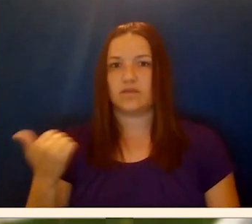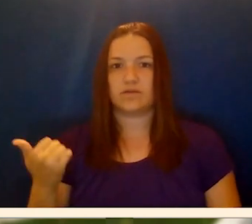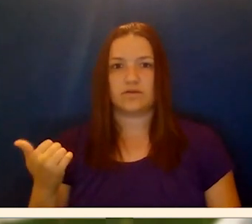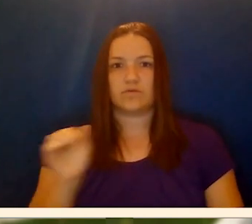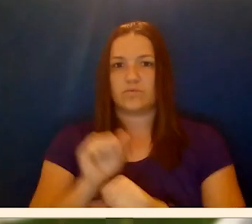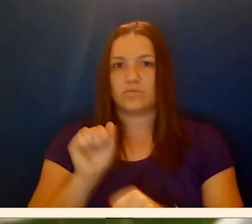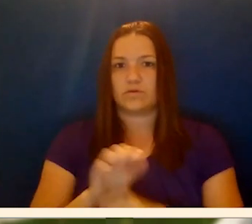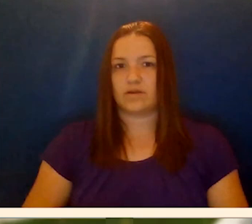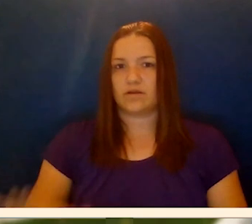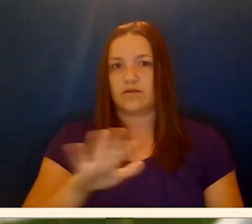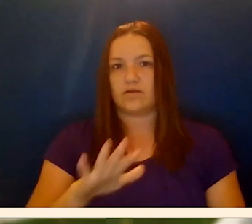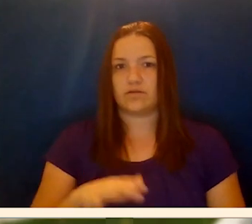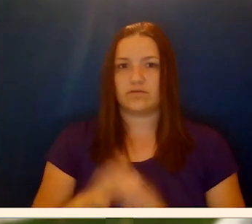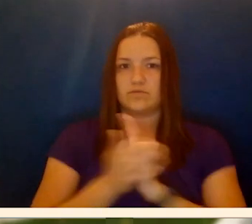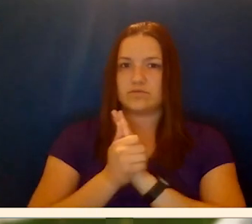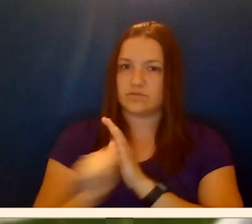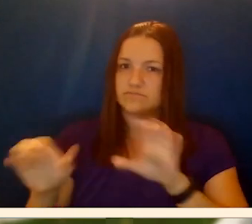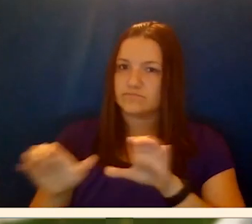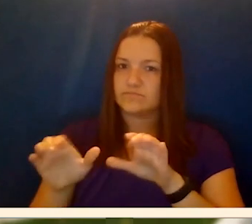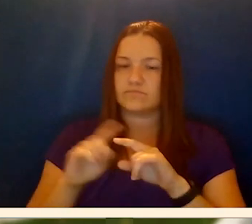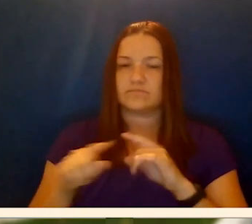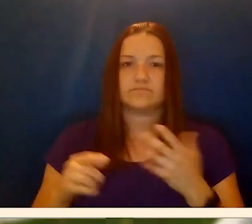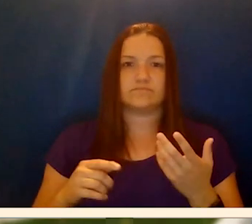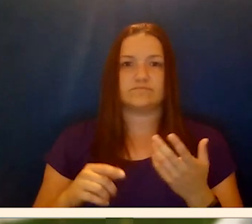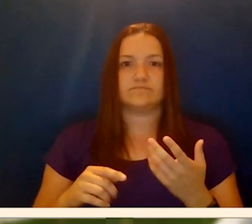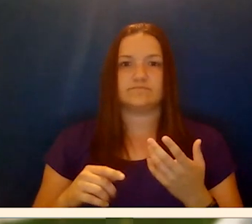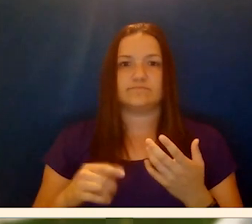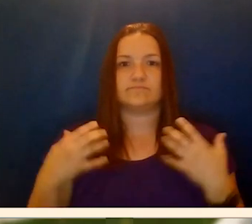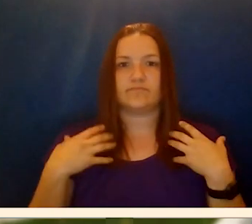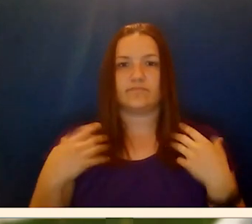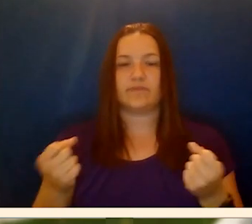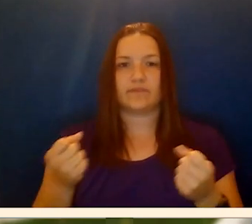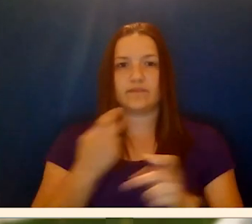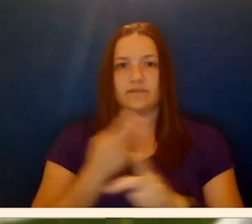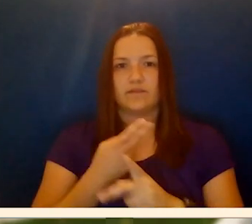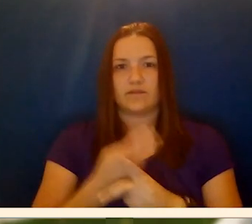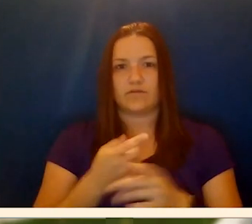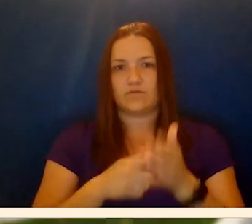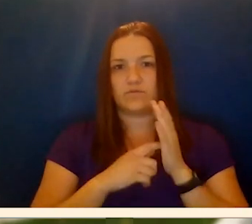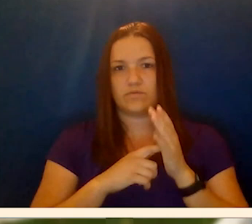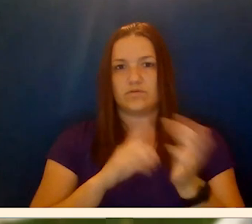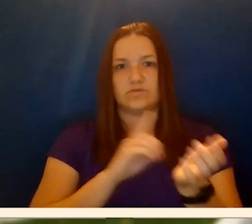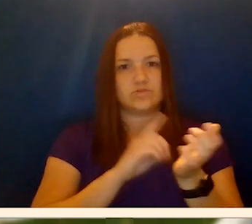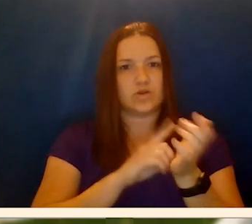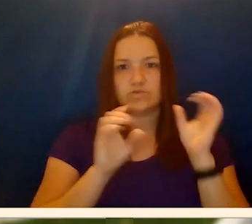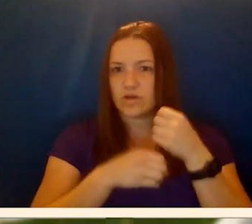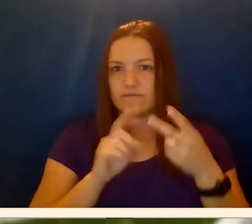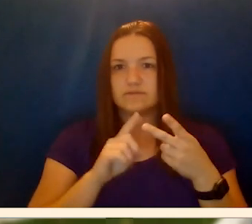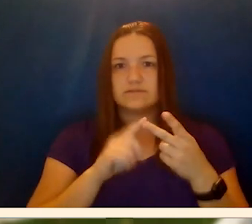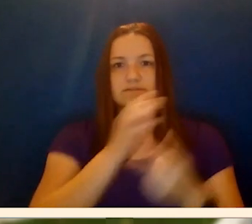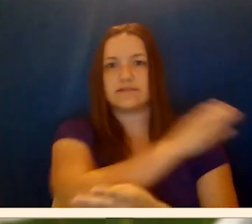other work area where they could put their skills to work. Although the healthcare mandate is also applying to doctors' offices